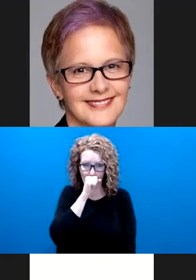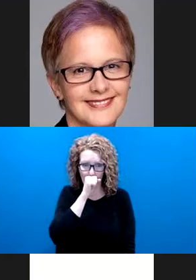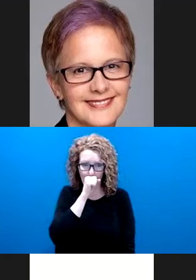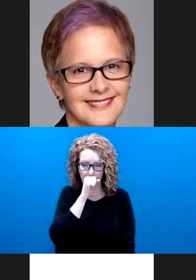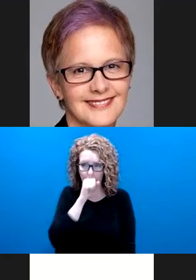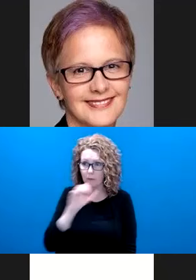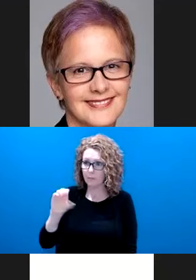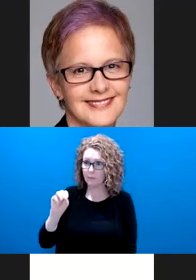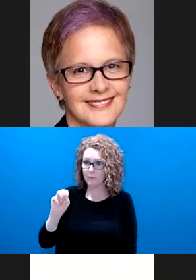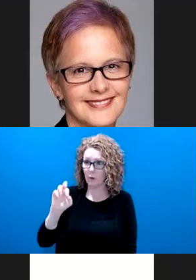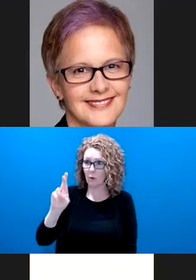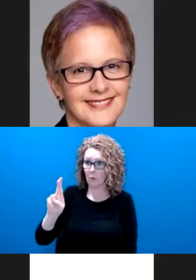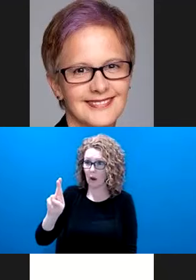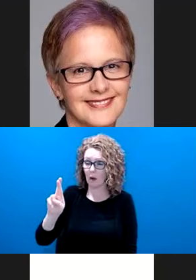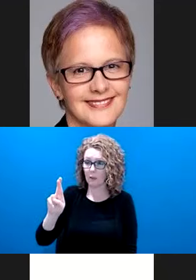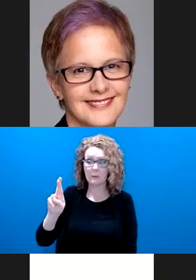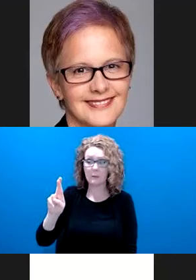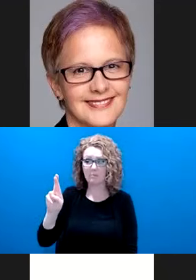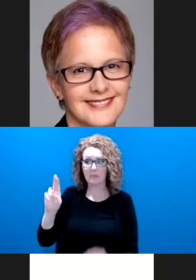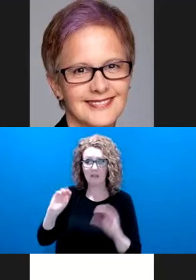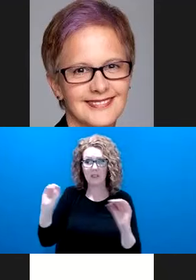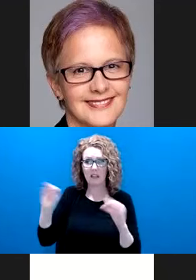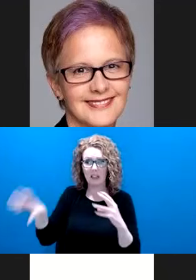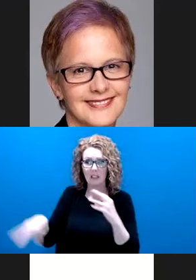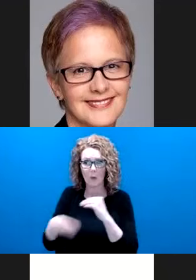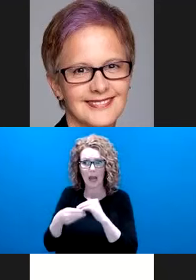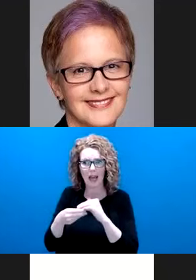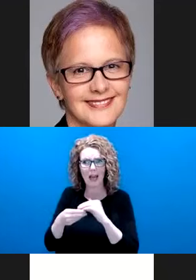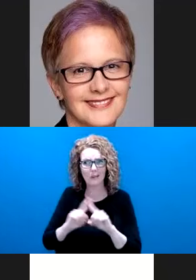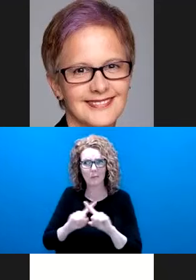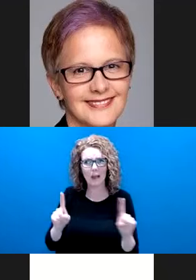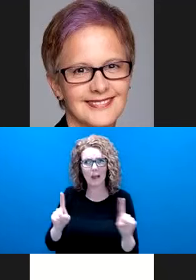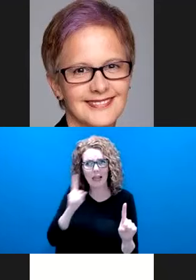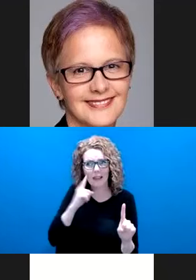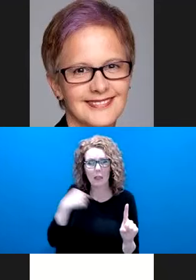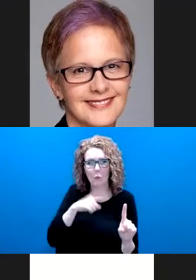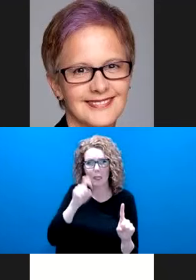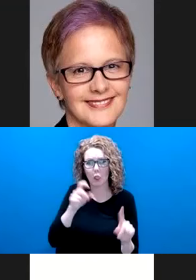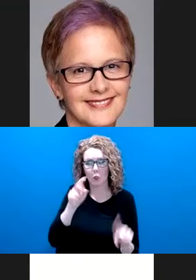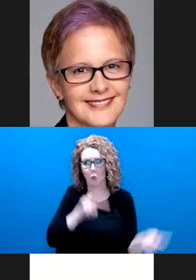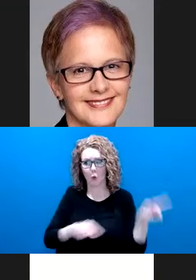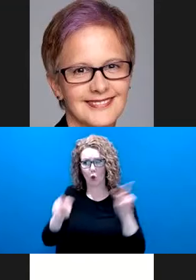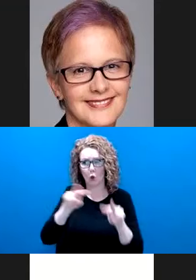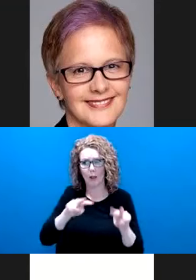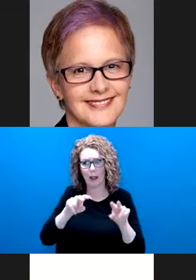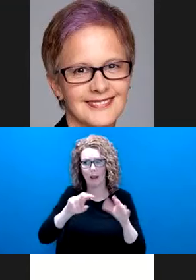Nothing to add, but I'm on board with kind of diving deeper into the definition.